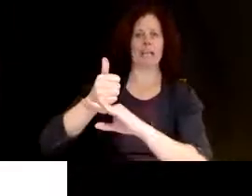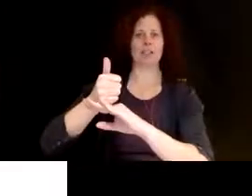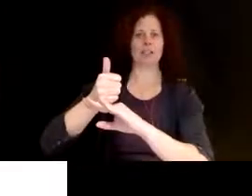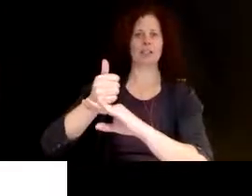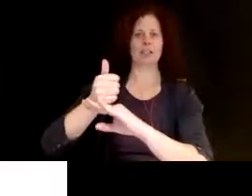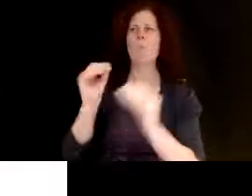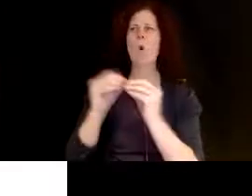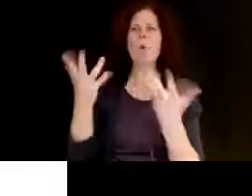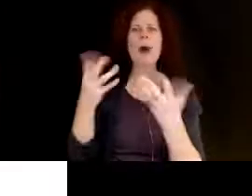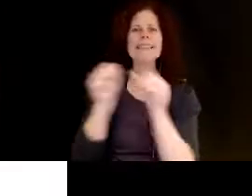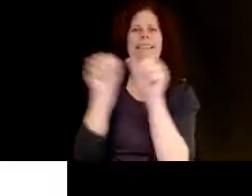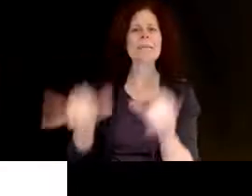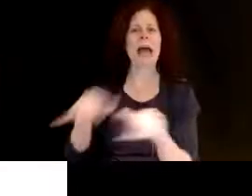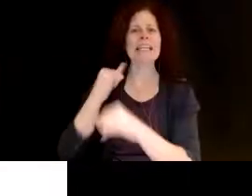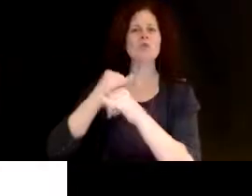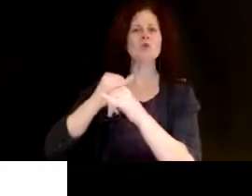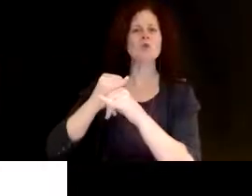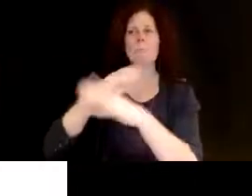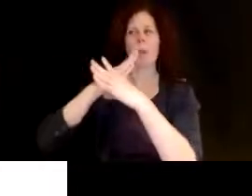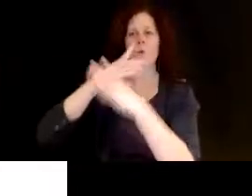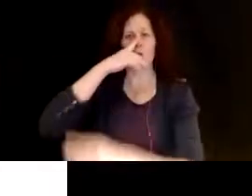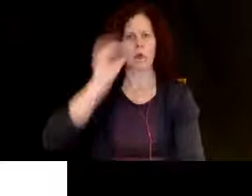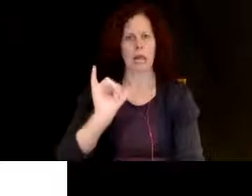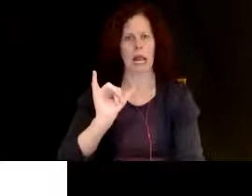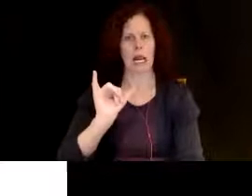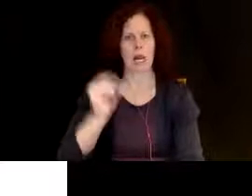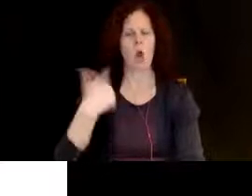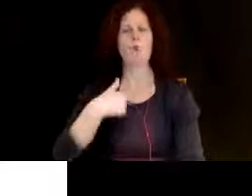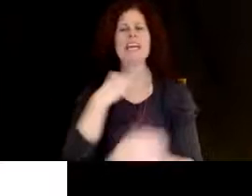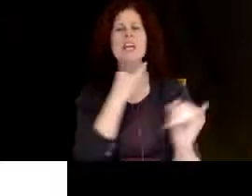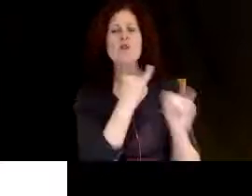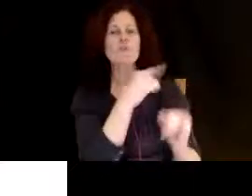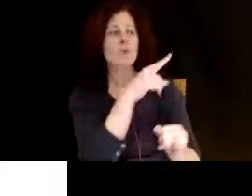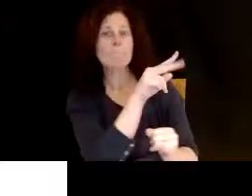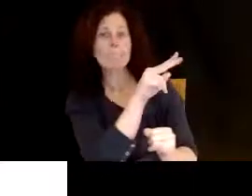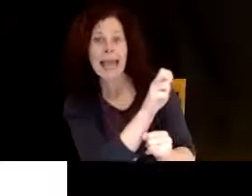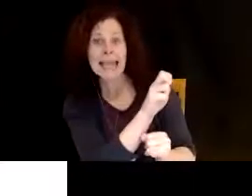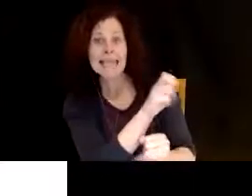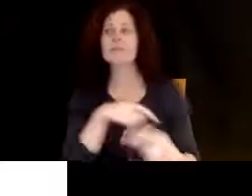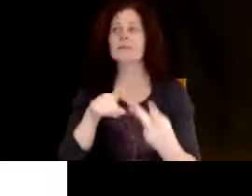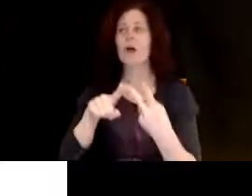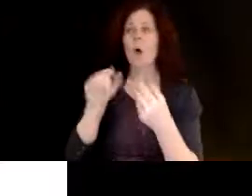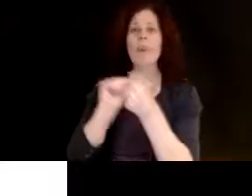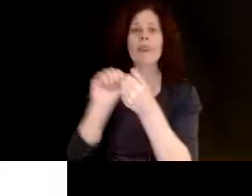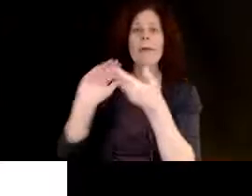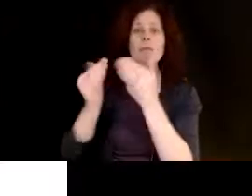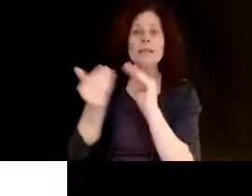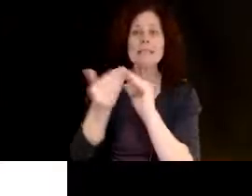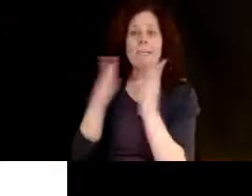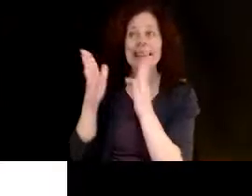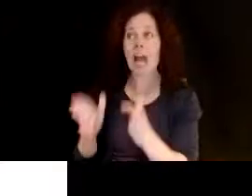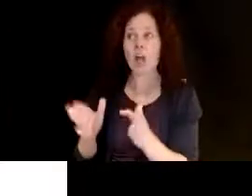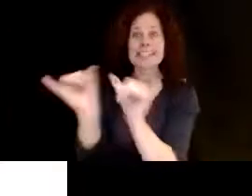institutional barriers. And we did this through stakeholder interviews with PACE, with regional and municipal planners and engineers, and